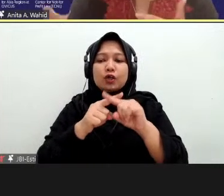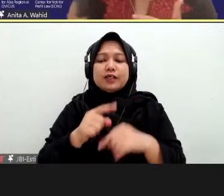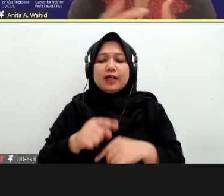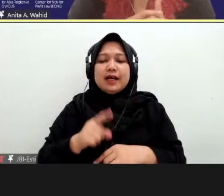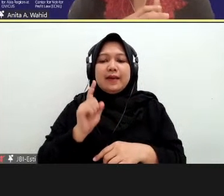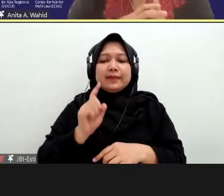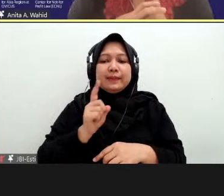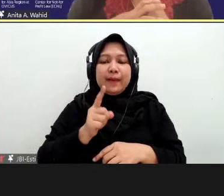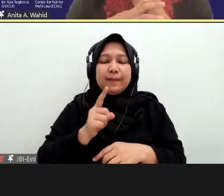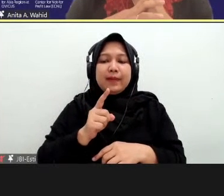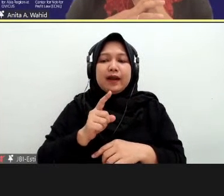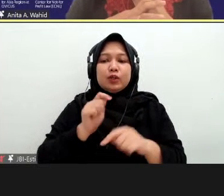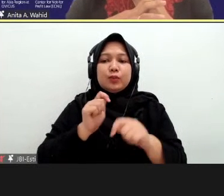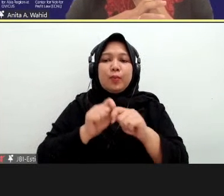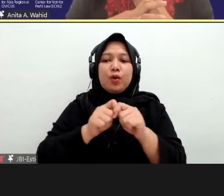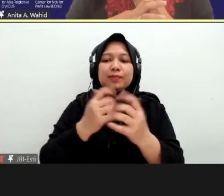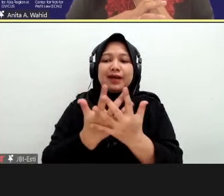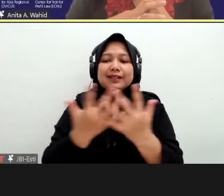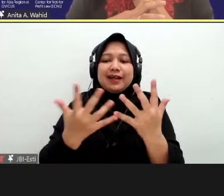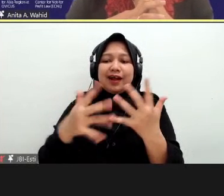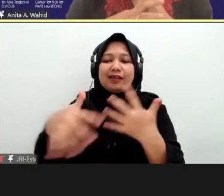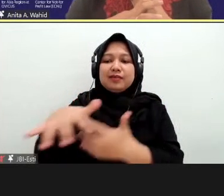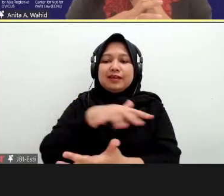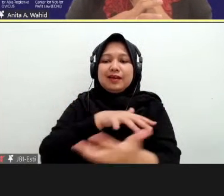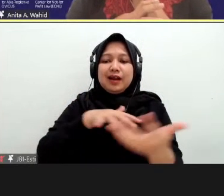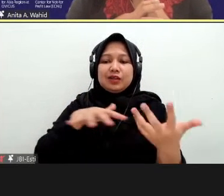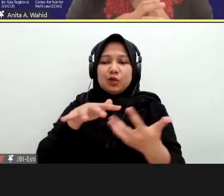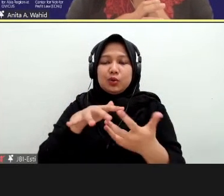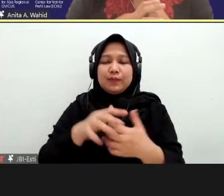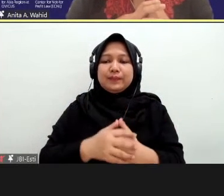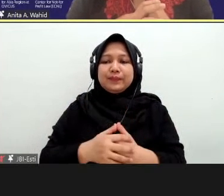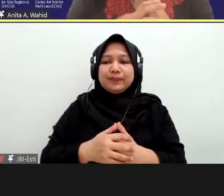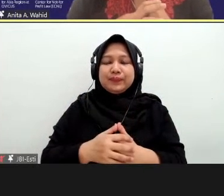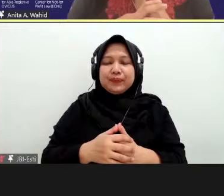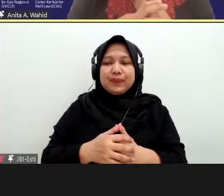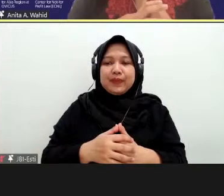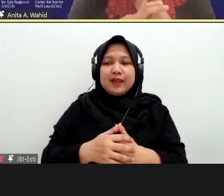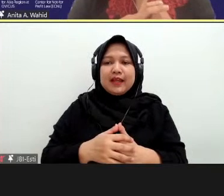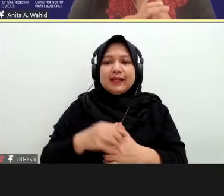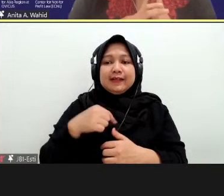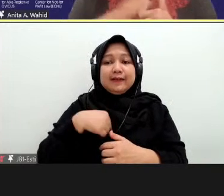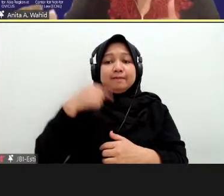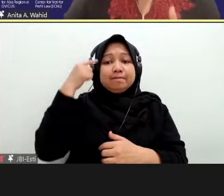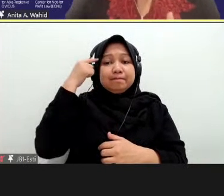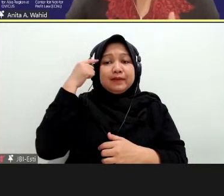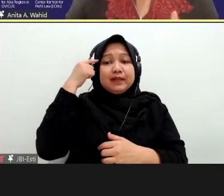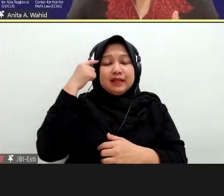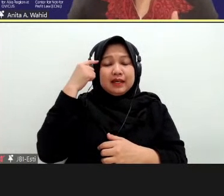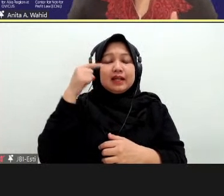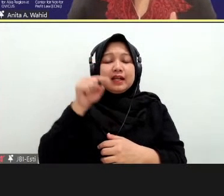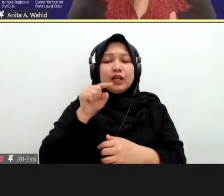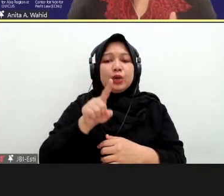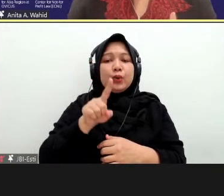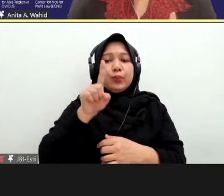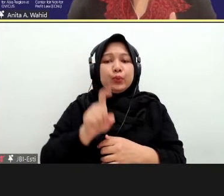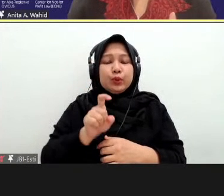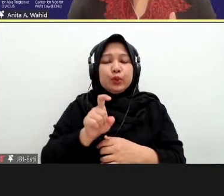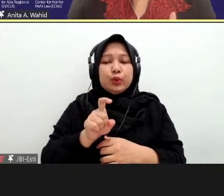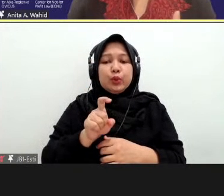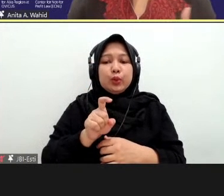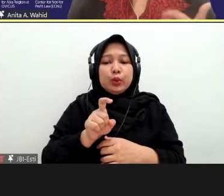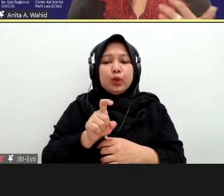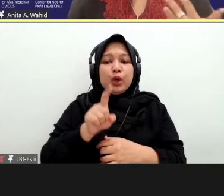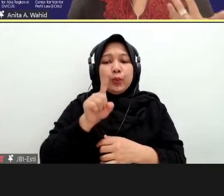hoaxes, about public chaos or riots. So this is exactly things that we have